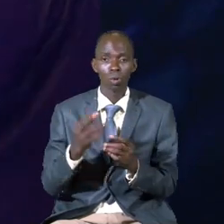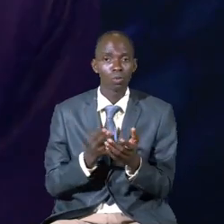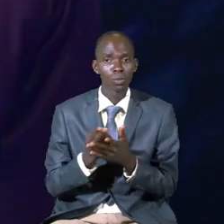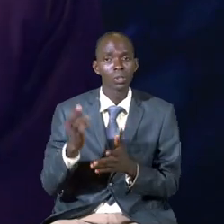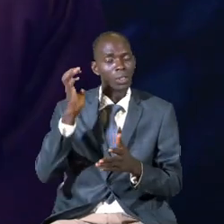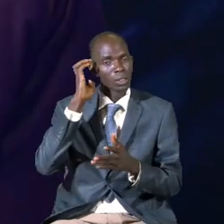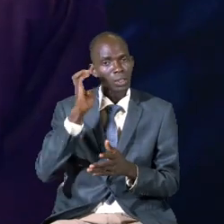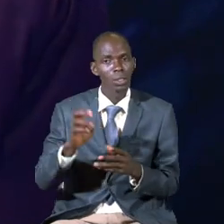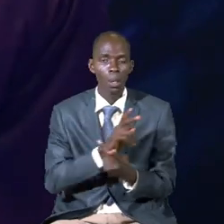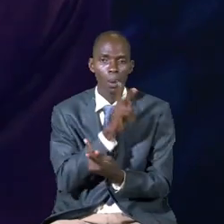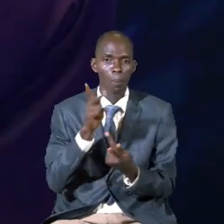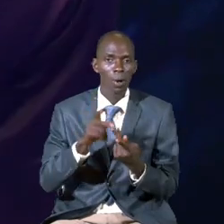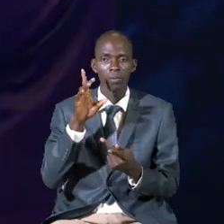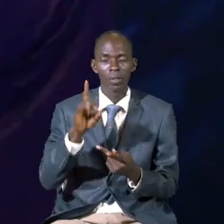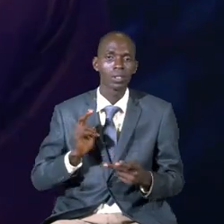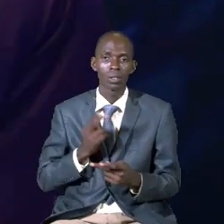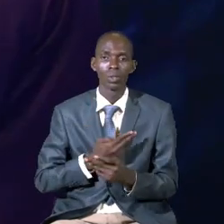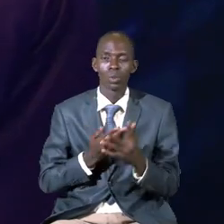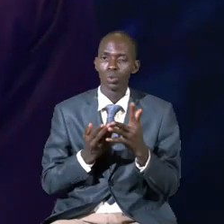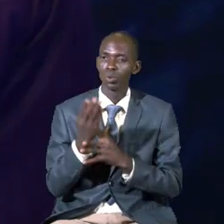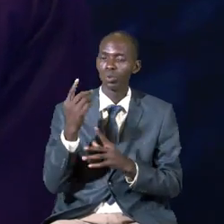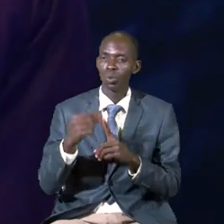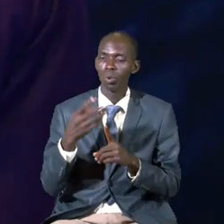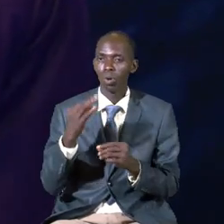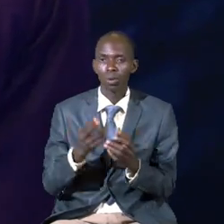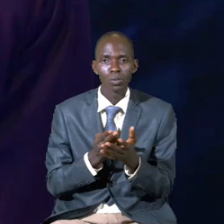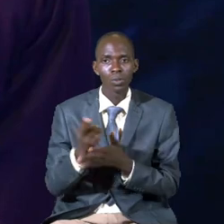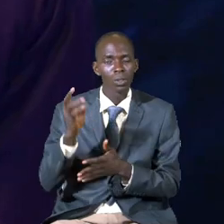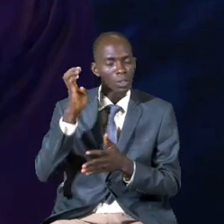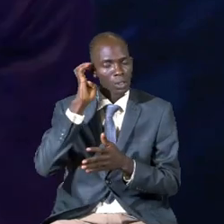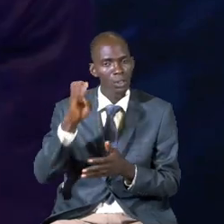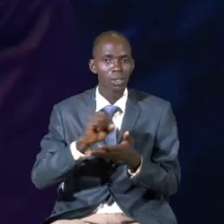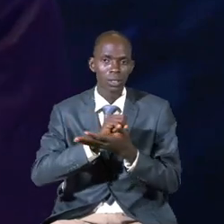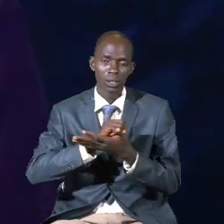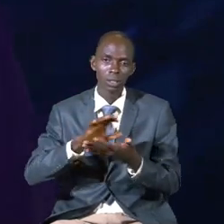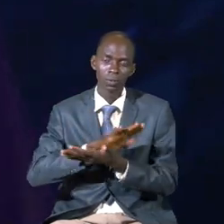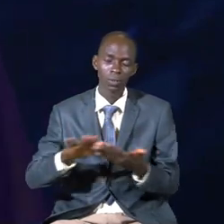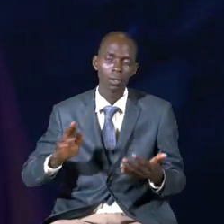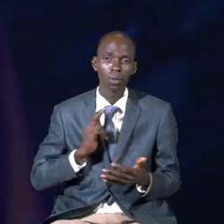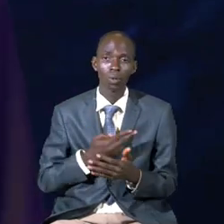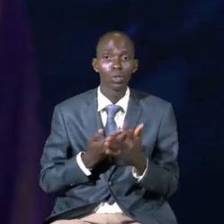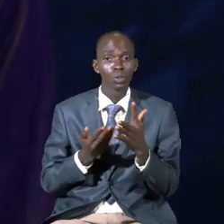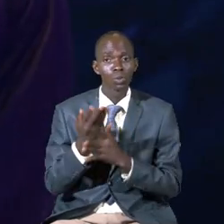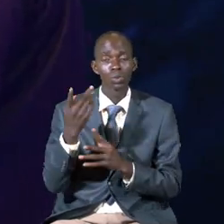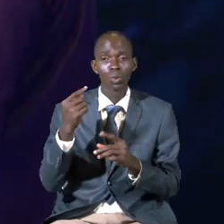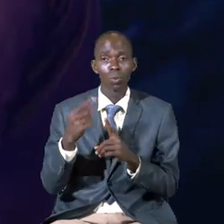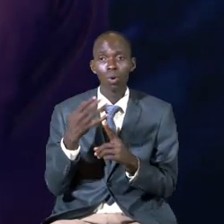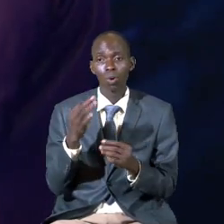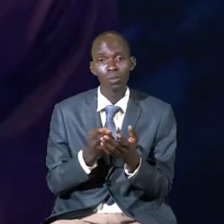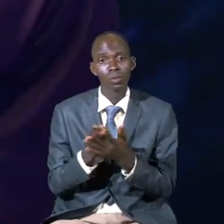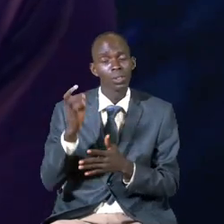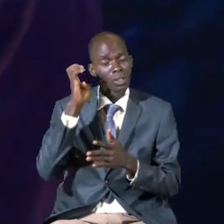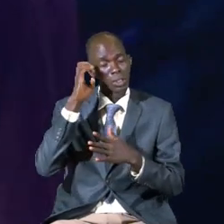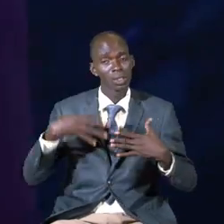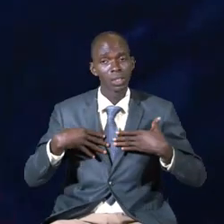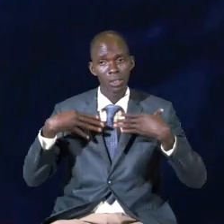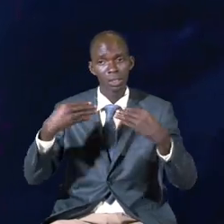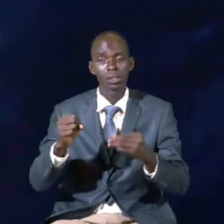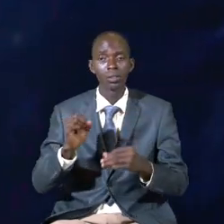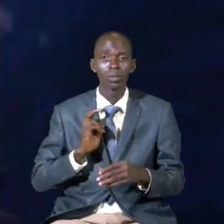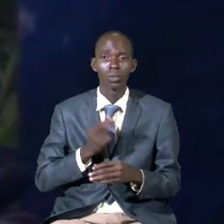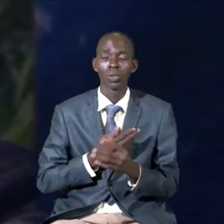perfected us through the watch of truth he sanctified us through the word of truth he healed us through